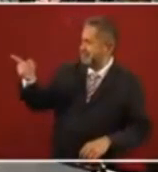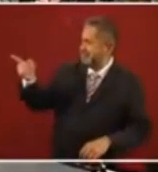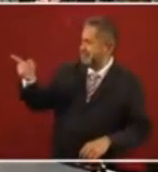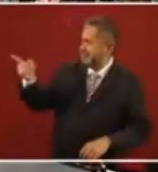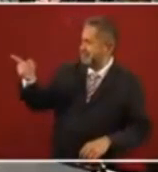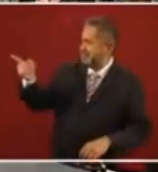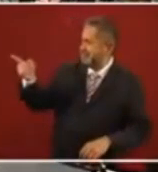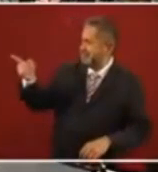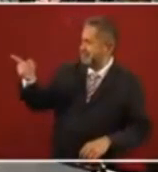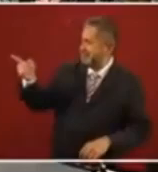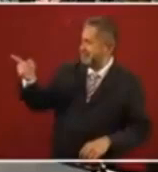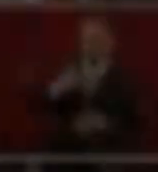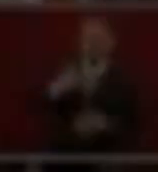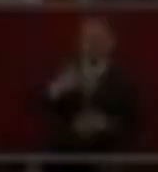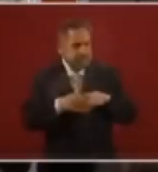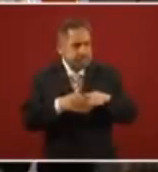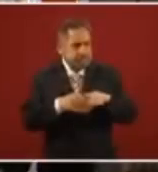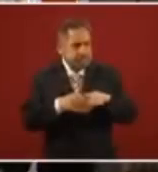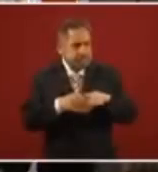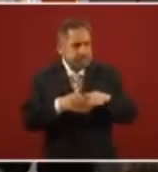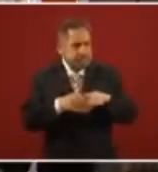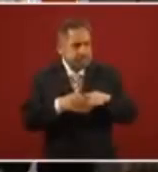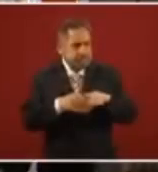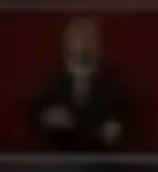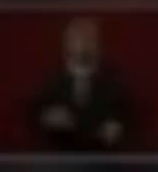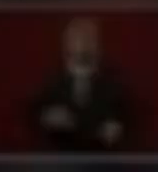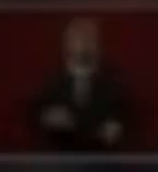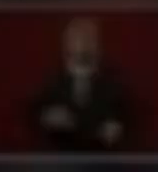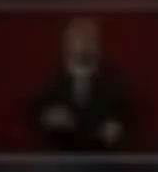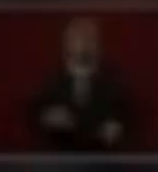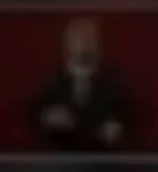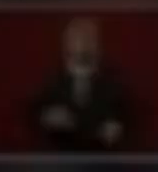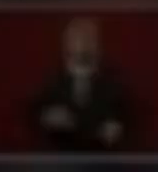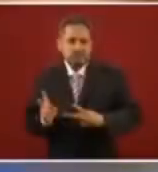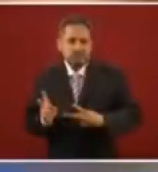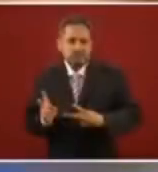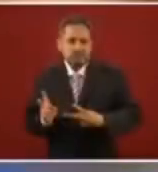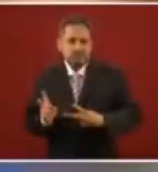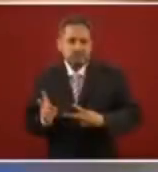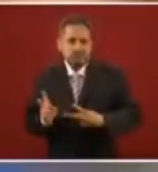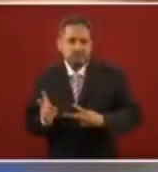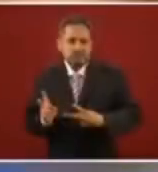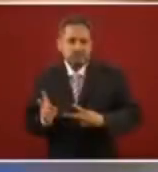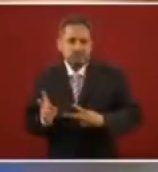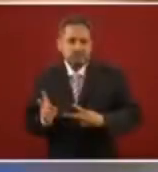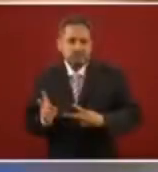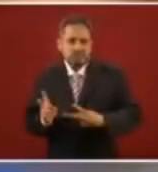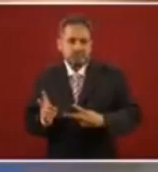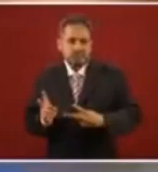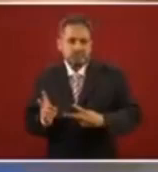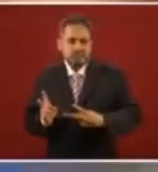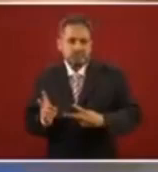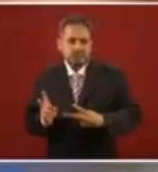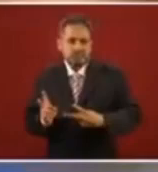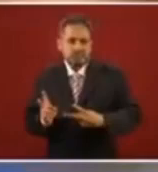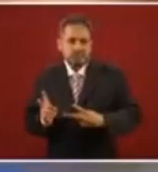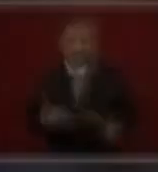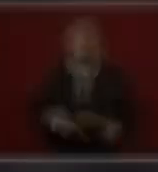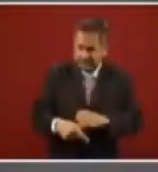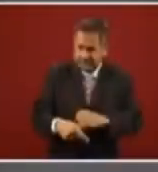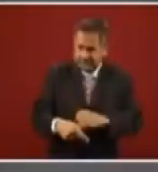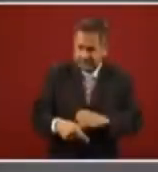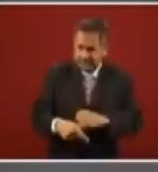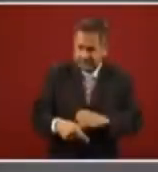here... ...this might be... ...a little bit important... ...because they talk about... ...what you could do... ...if you... find out... ...let's see... ...this is where